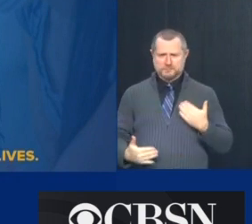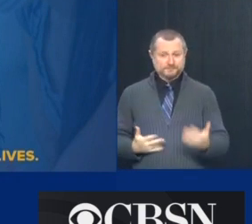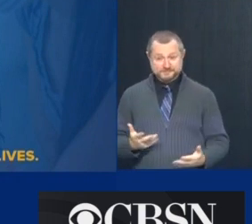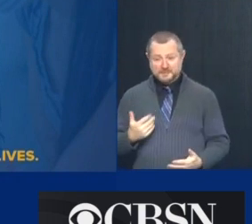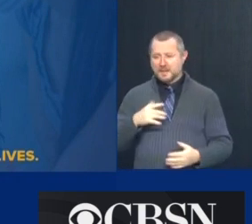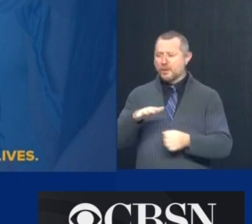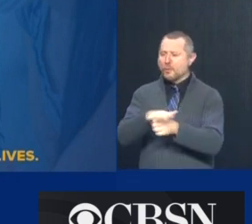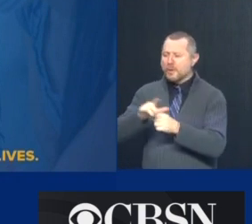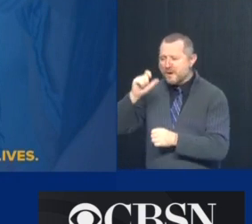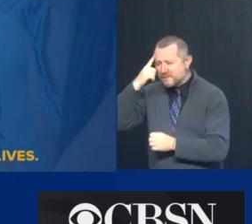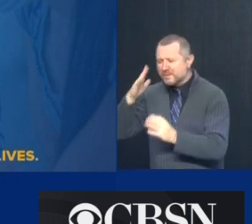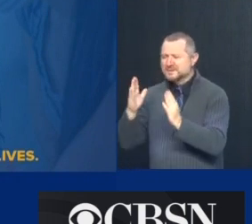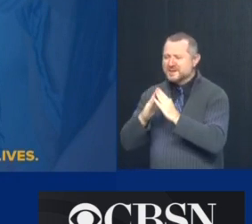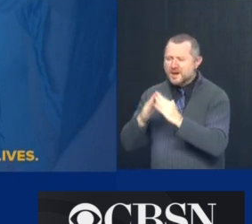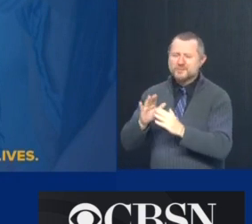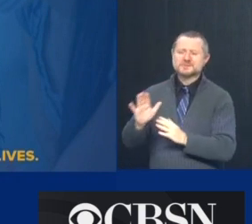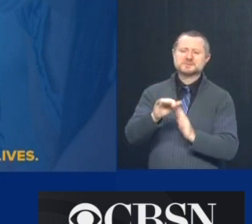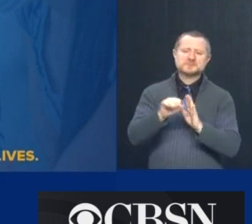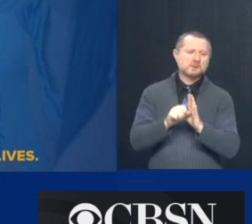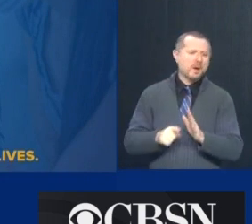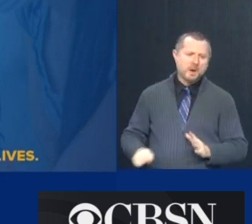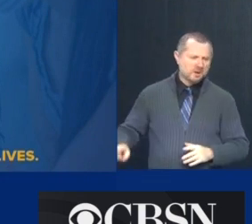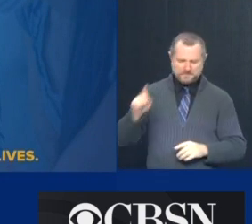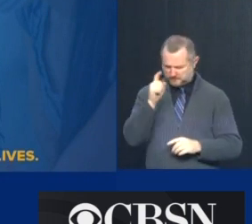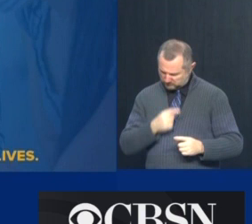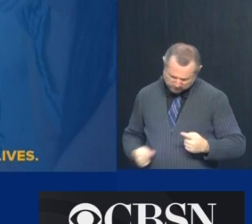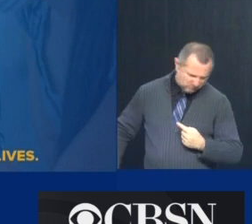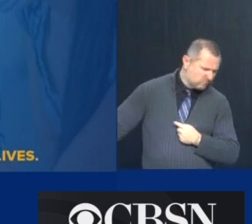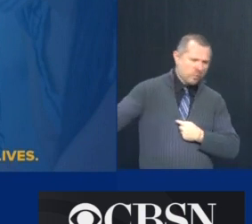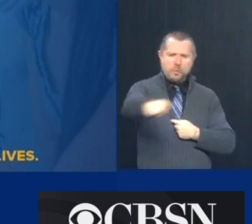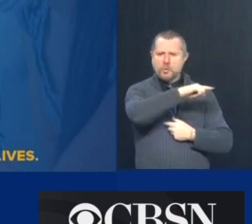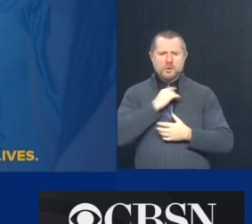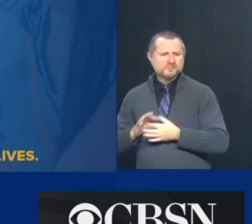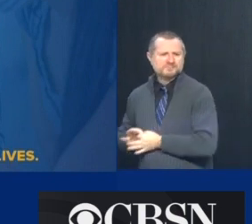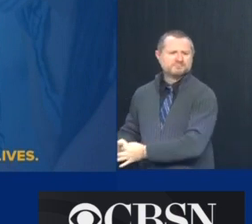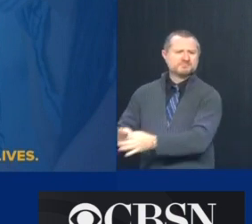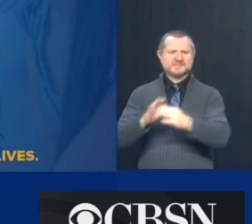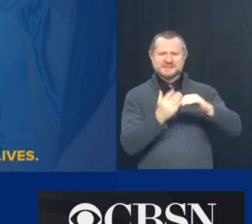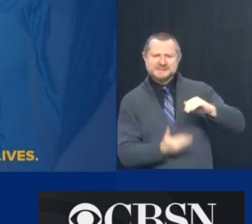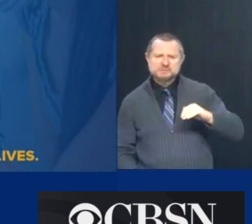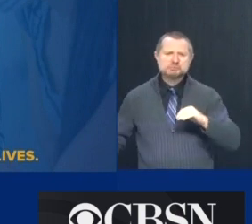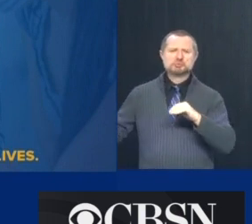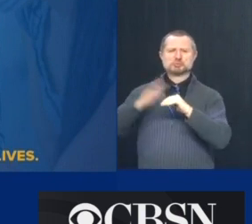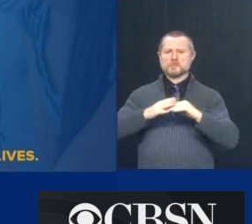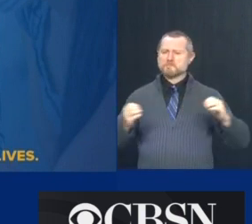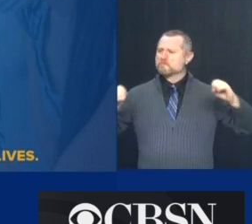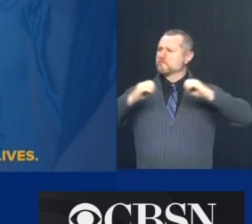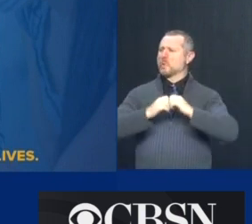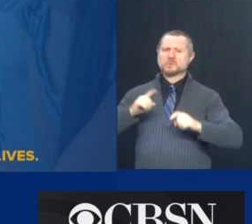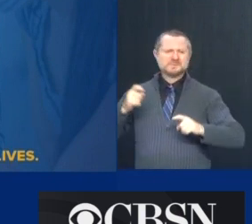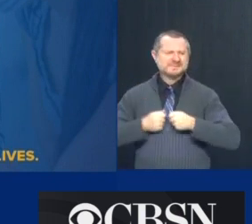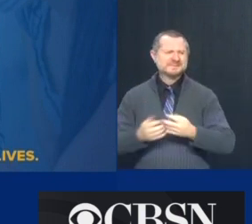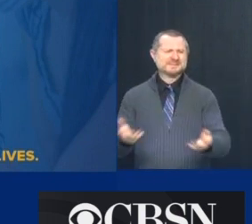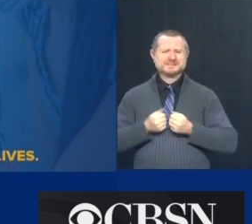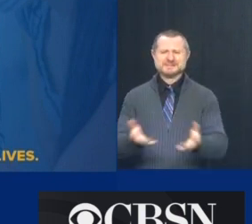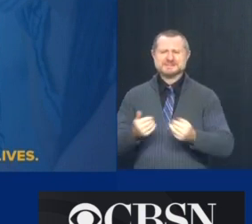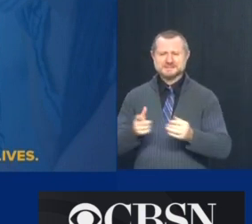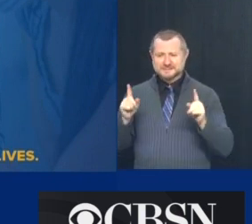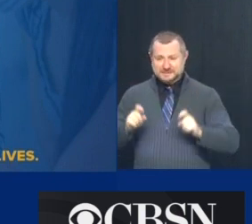state, hospitals have to work to increase the gross amount of testing, and we have to have a balanced